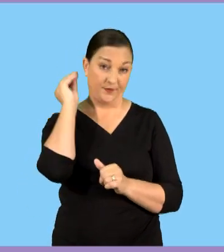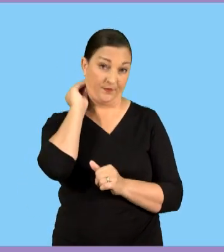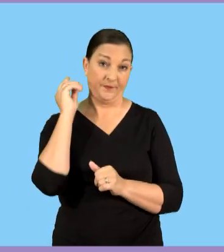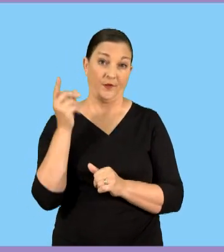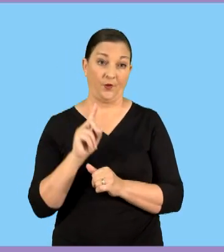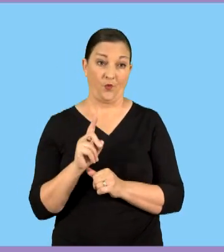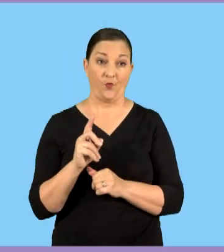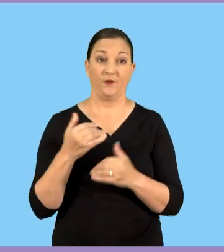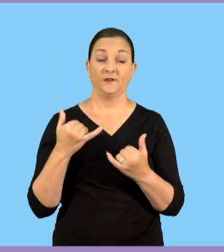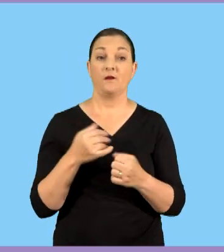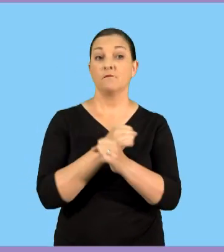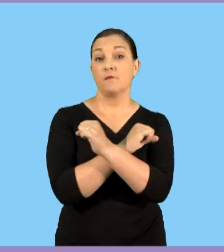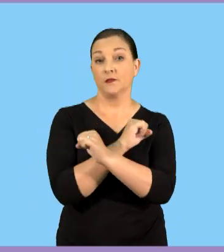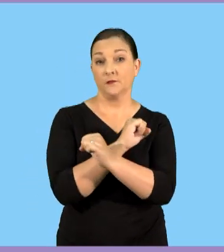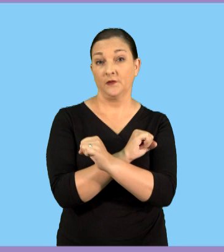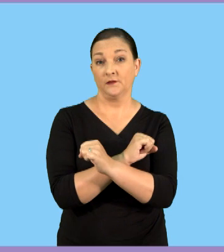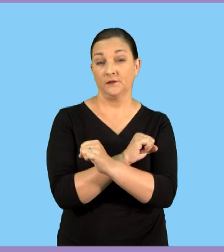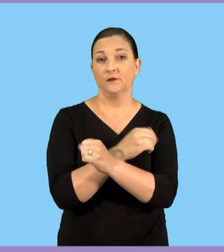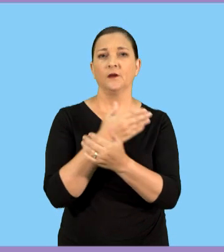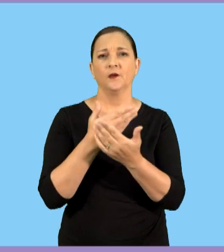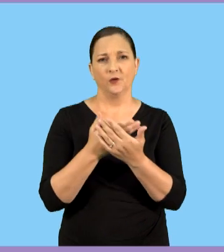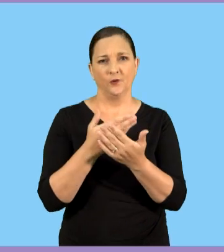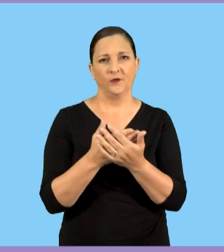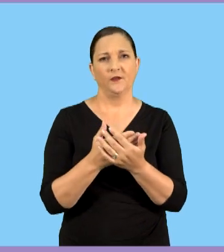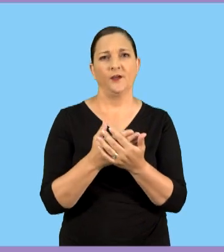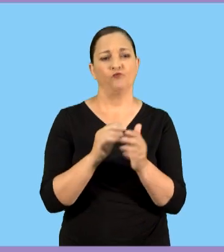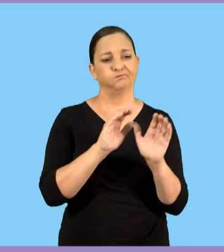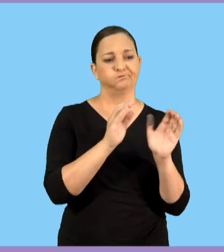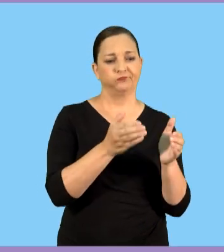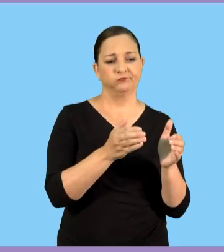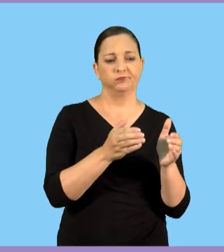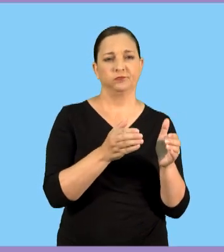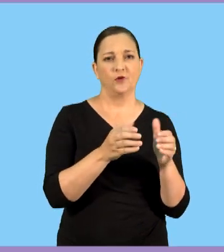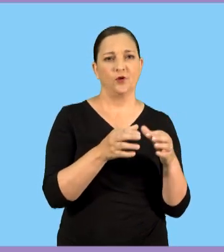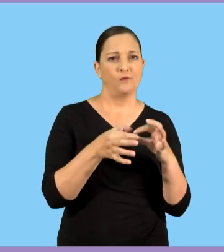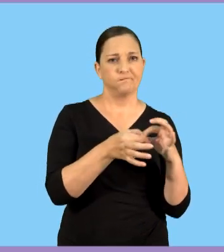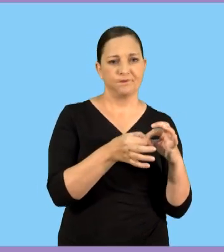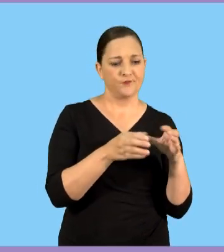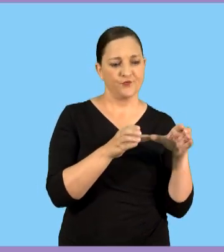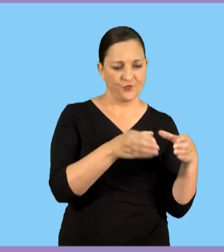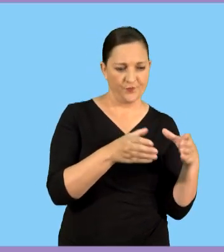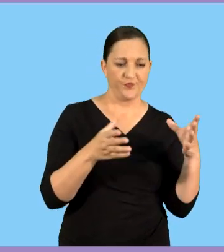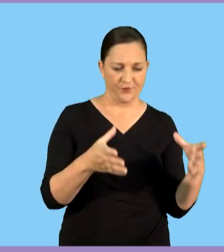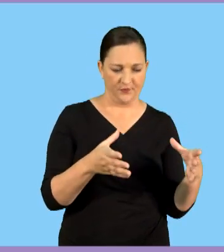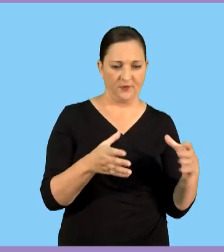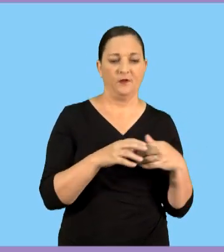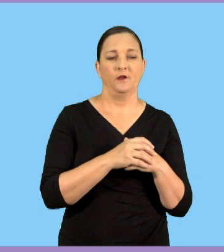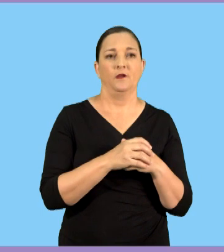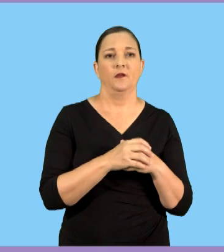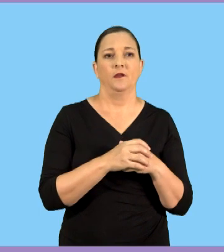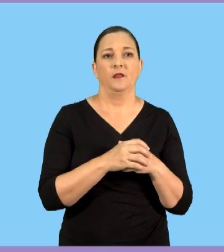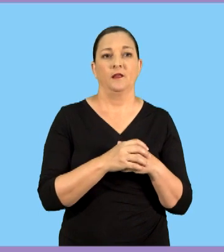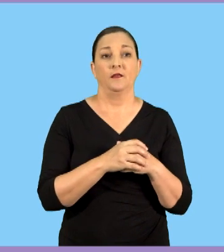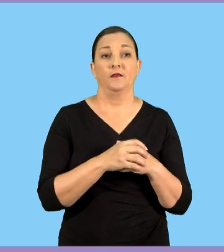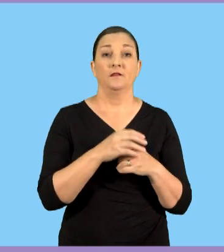Then remember, whole numbers or multiplication is also associative, where we can associate certain numbers before